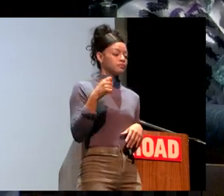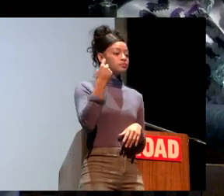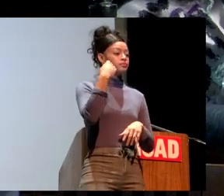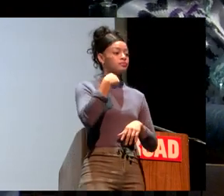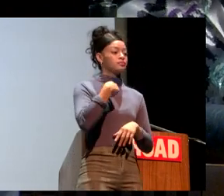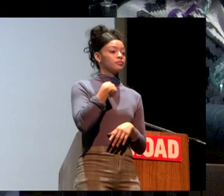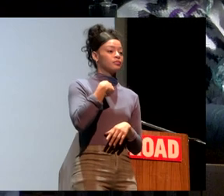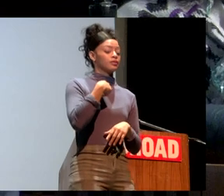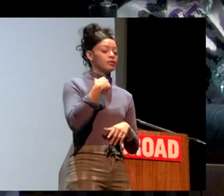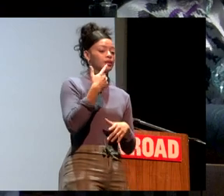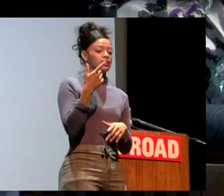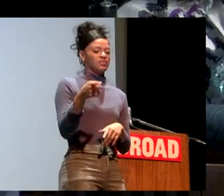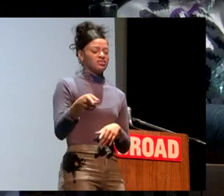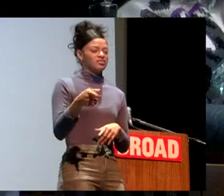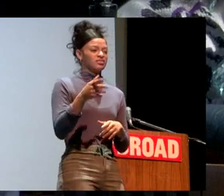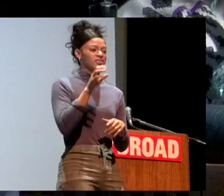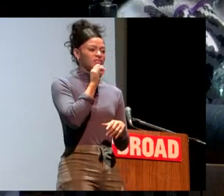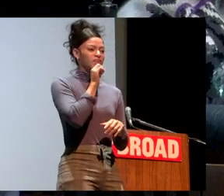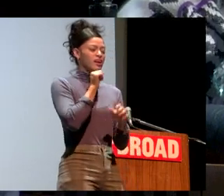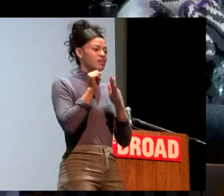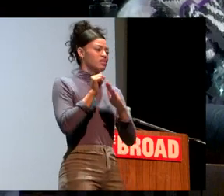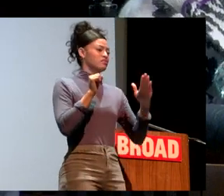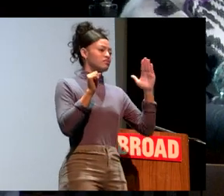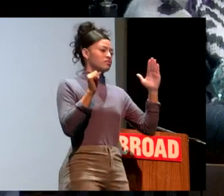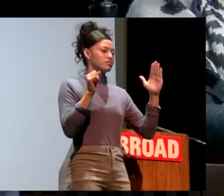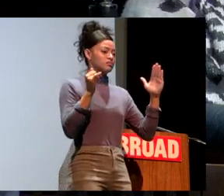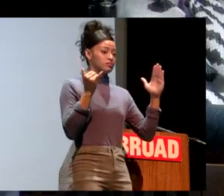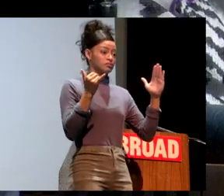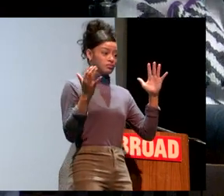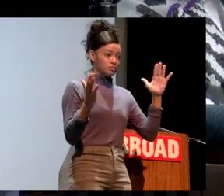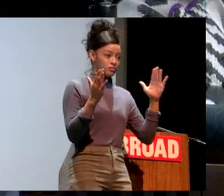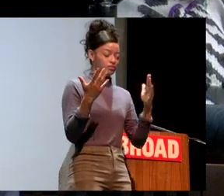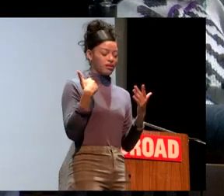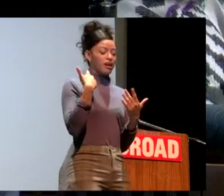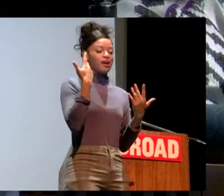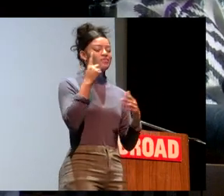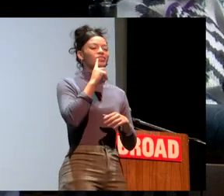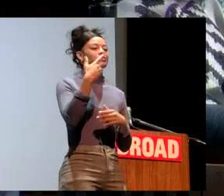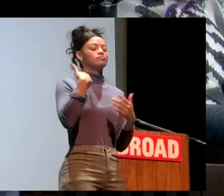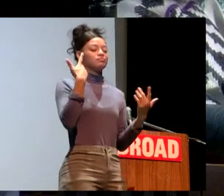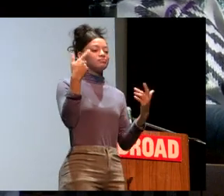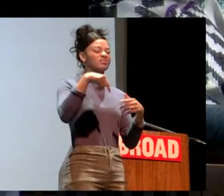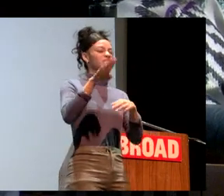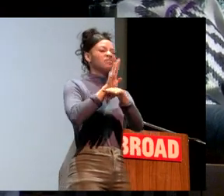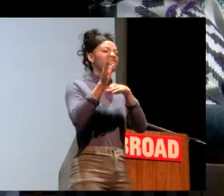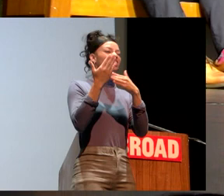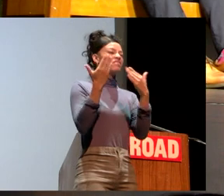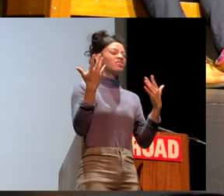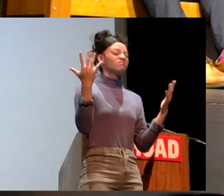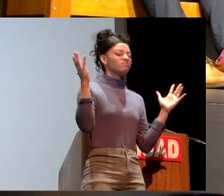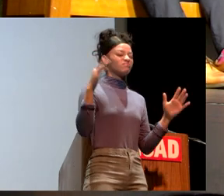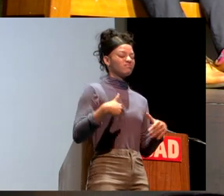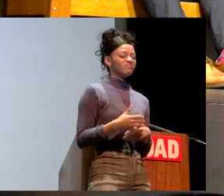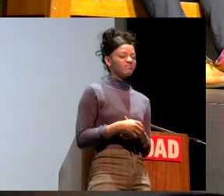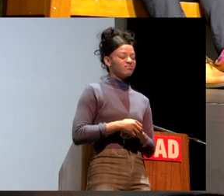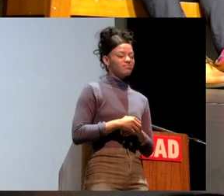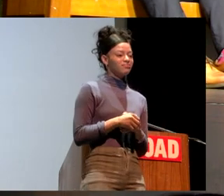is a completely not creator. This is a businessman. That's it. So, but you know,